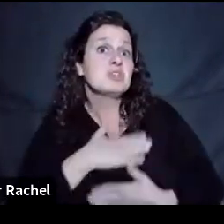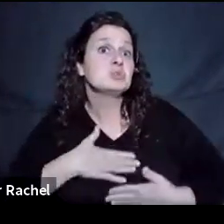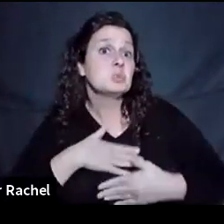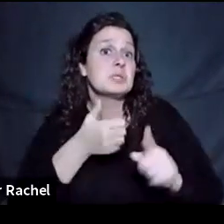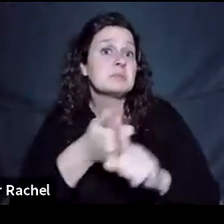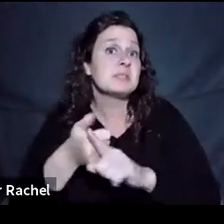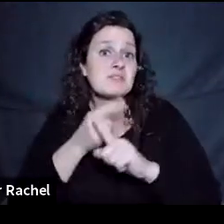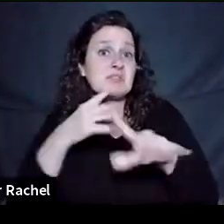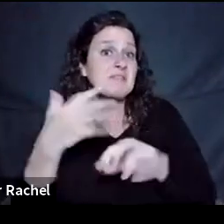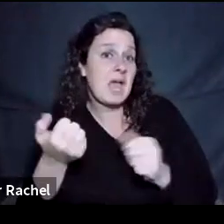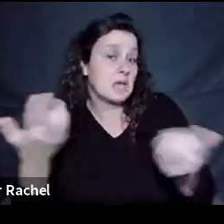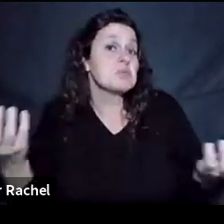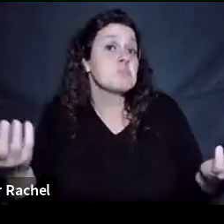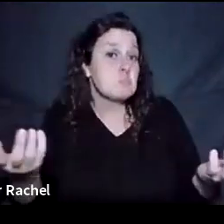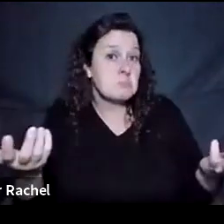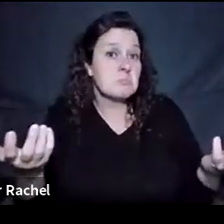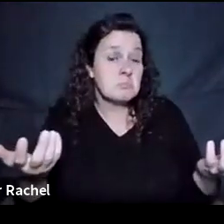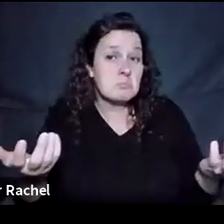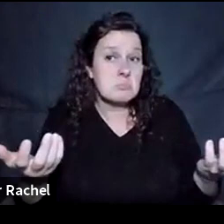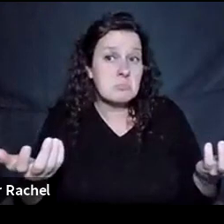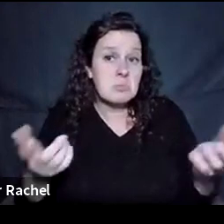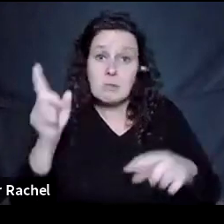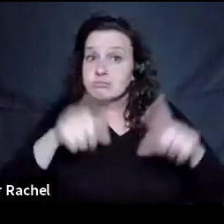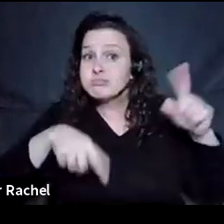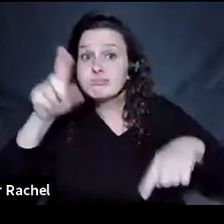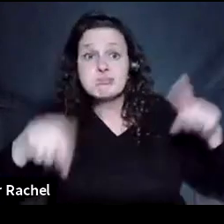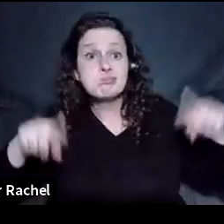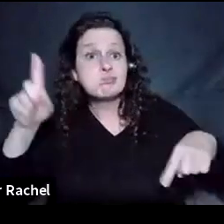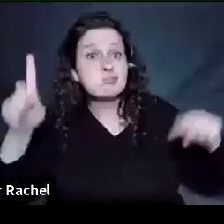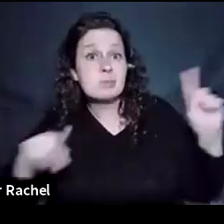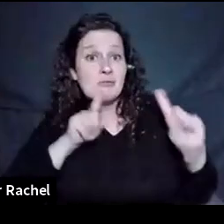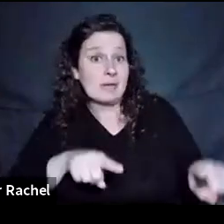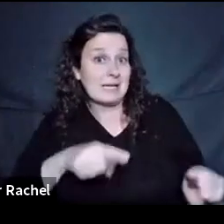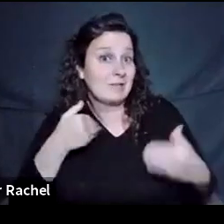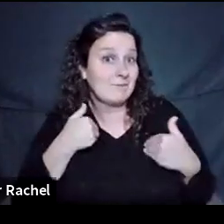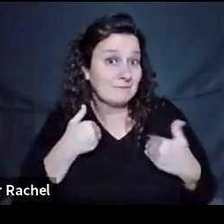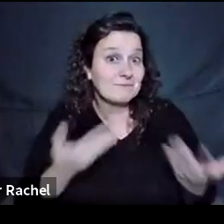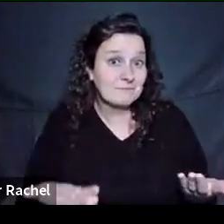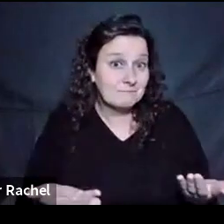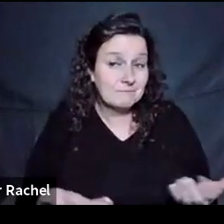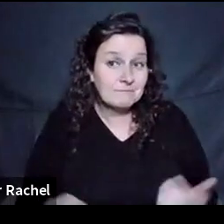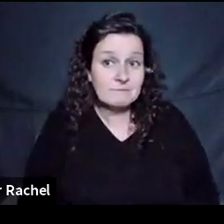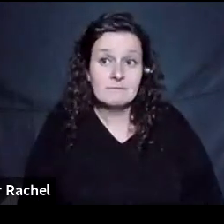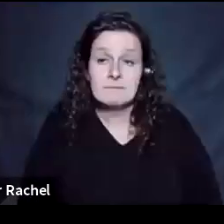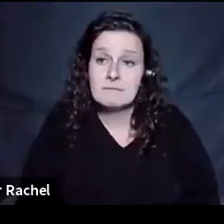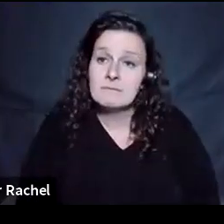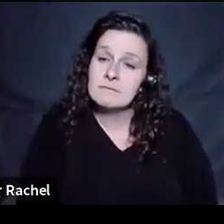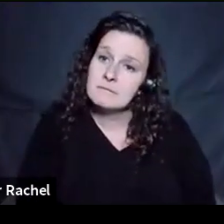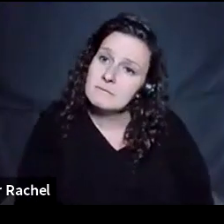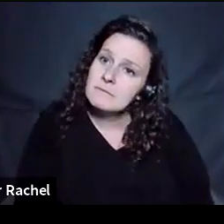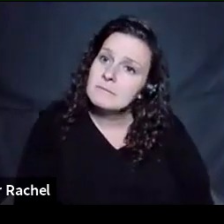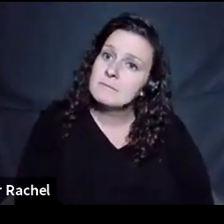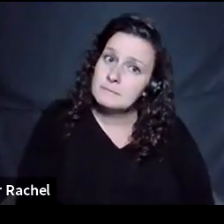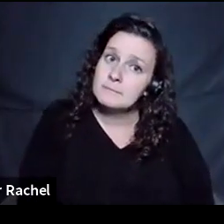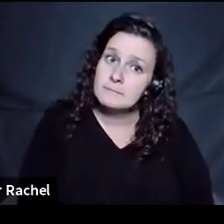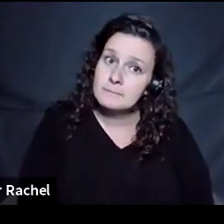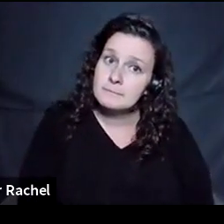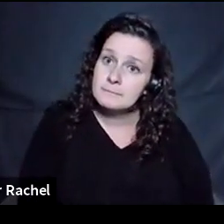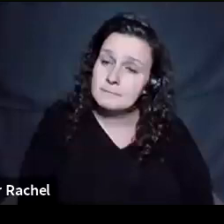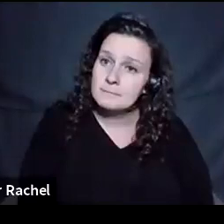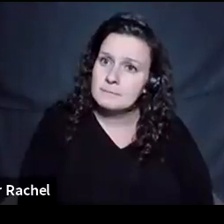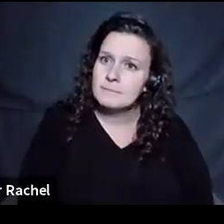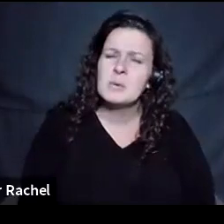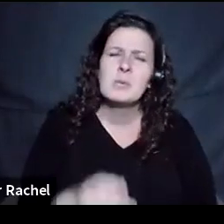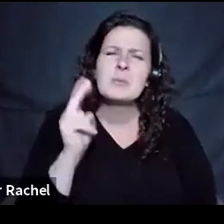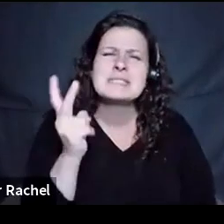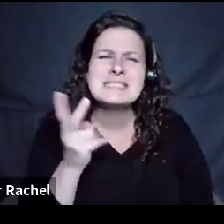very quickly. We have a wide variety of reactions to some. But what was the second